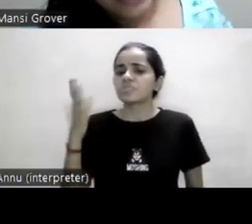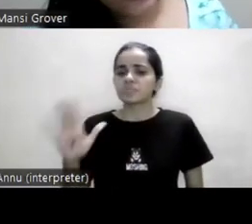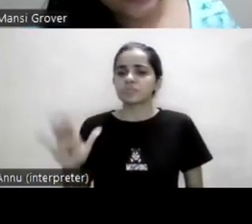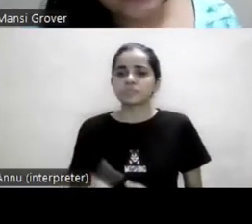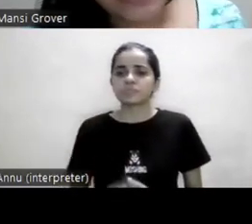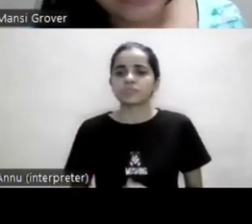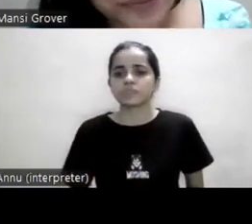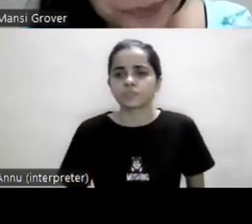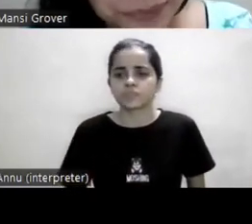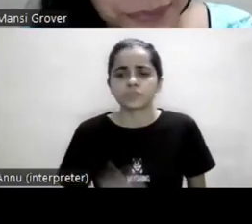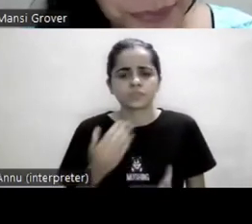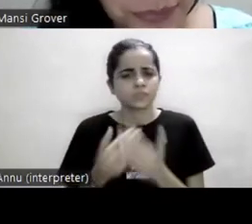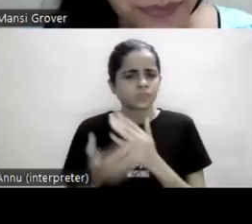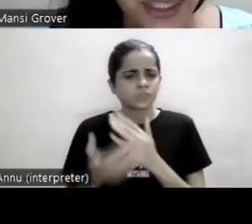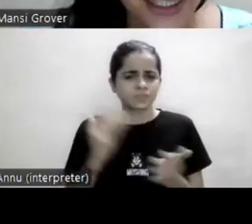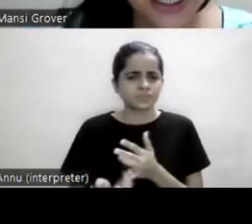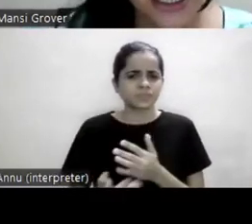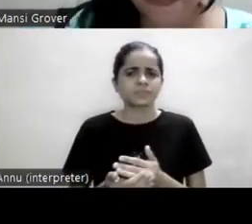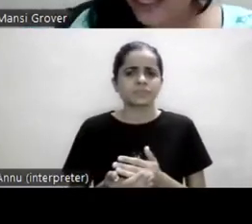Anyone?